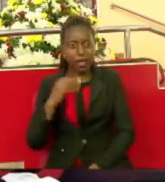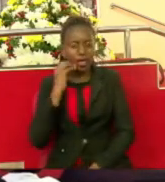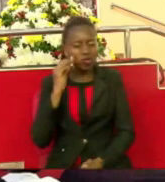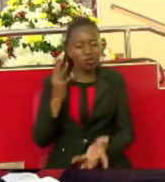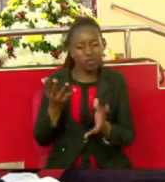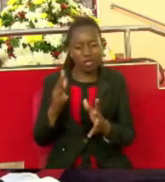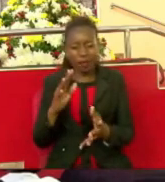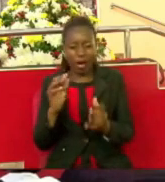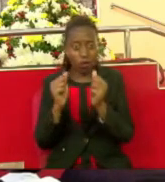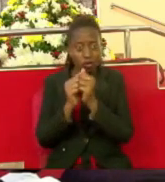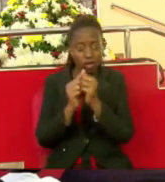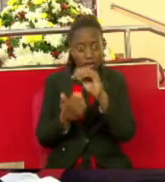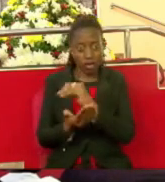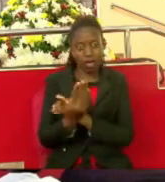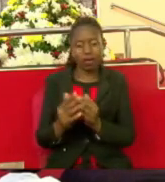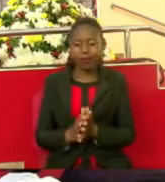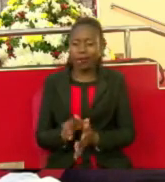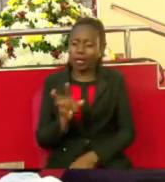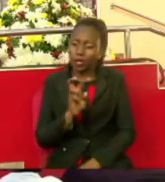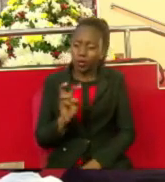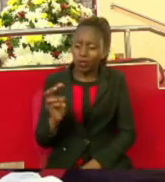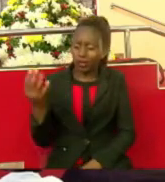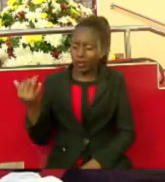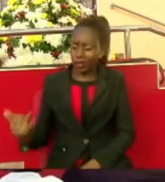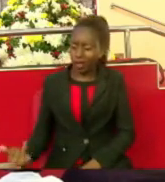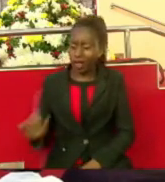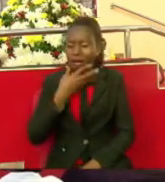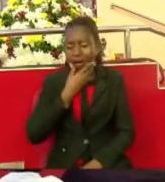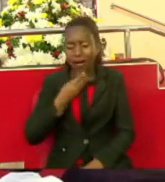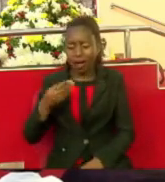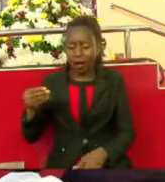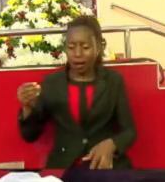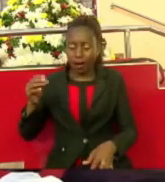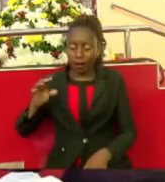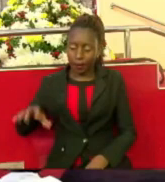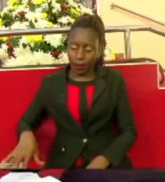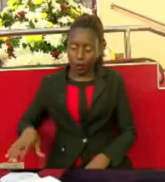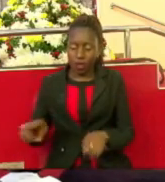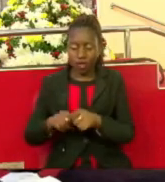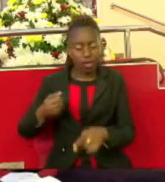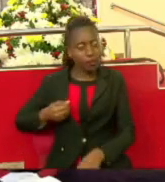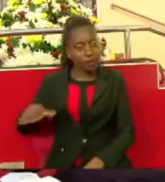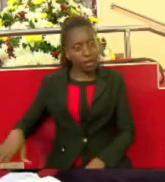And you see some young boys and girls running around in the estate, no, playing football and so forth.